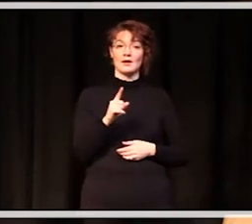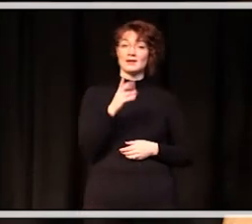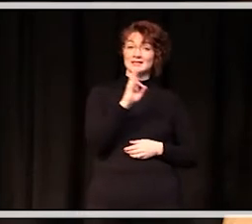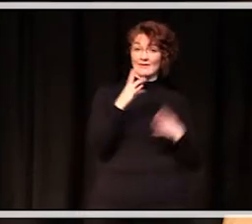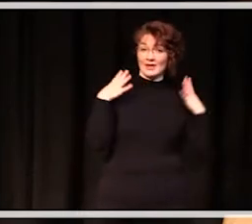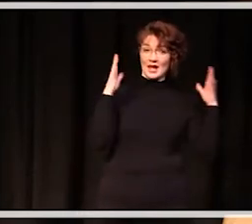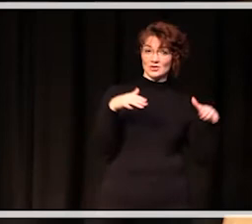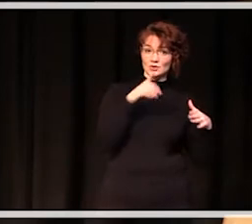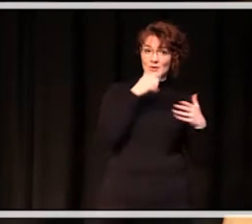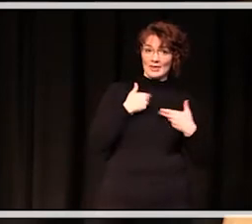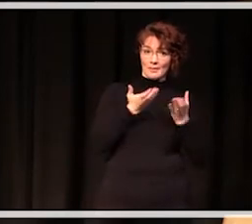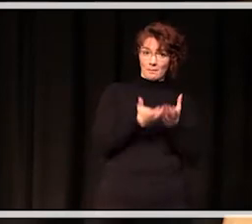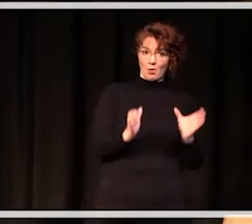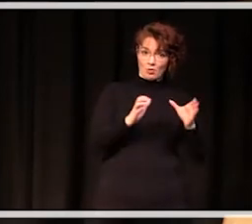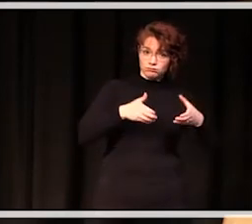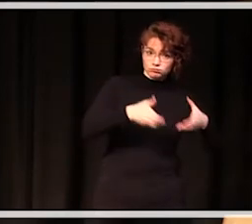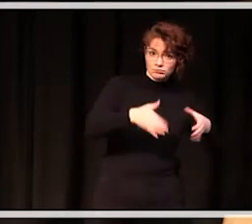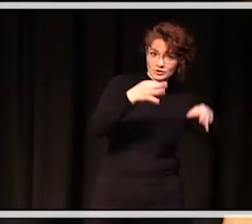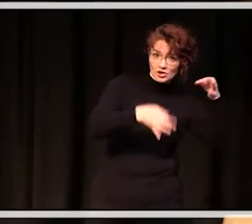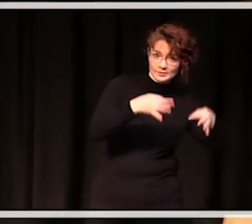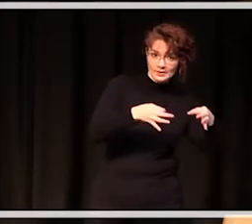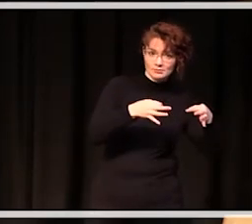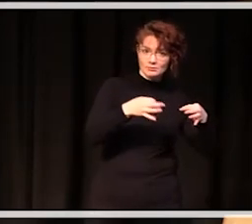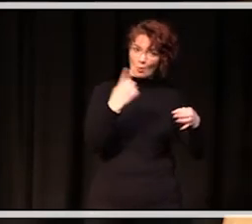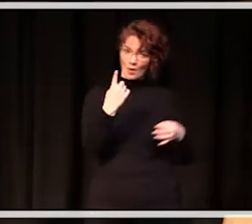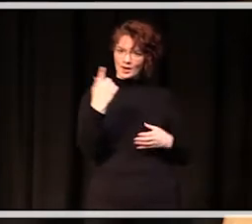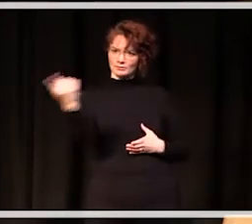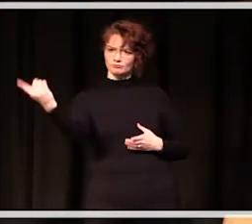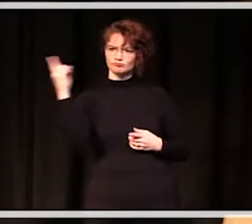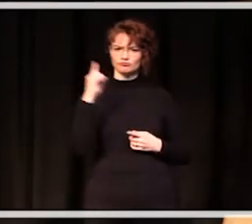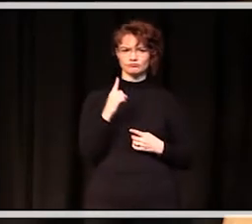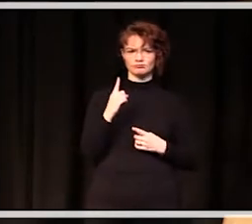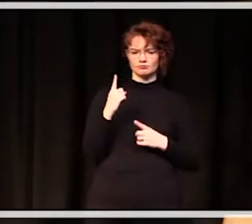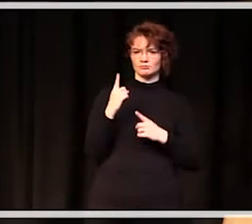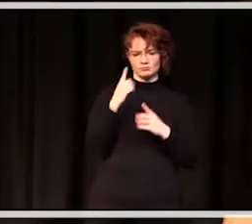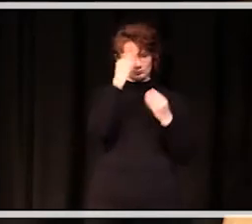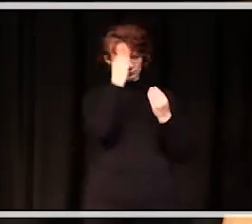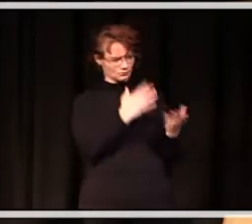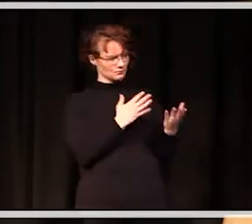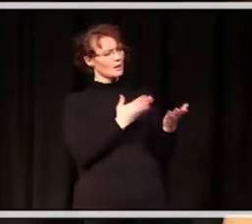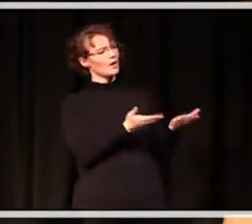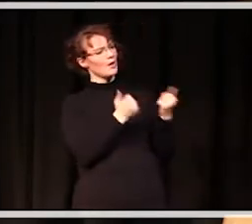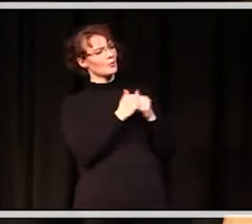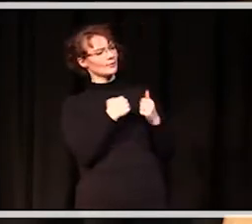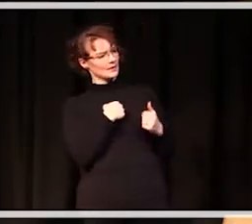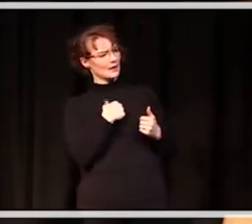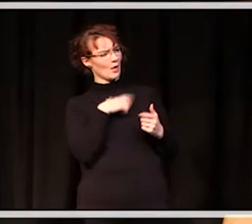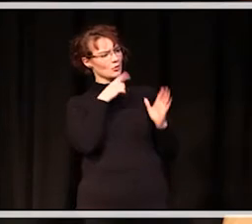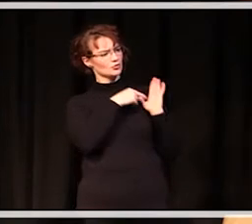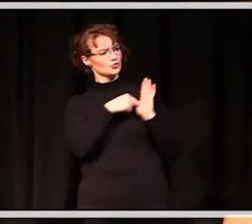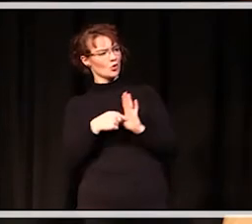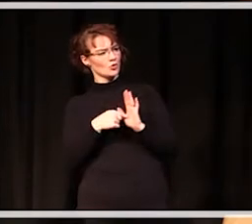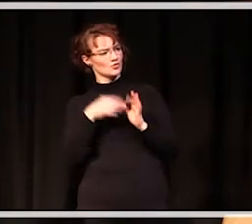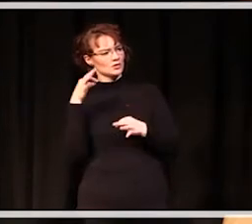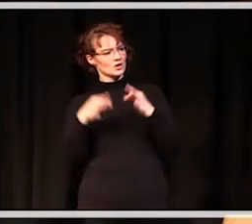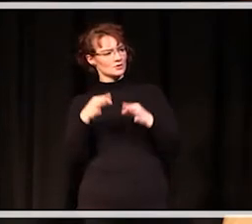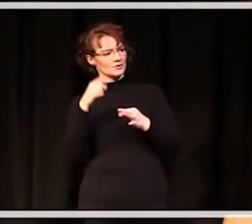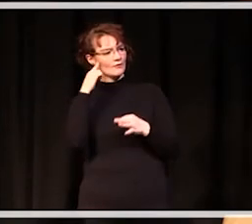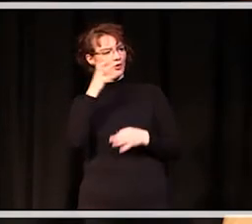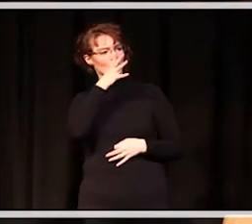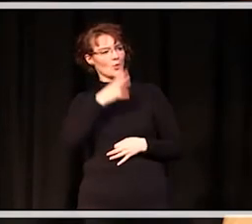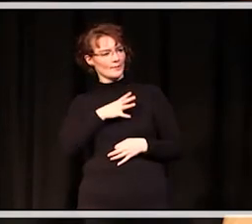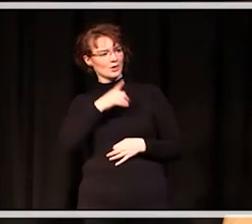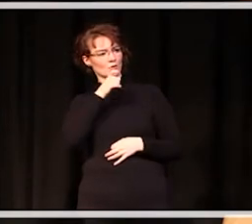poured out the seven bowls came over and spoke to me. "Come with me," he said, and I will show you the judgment that is going to